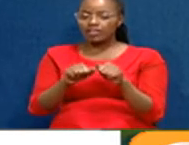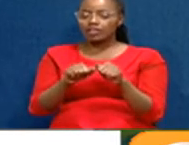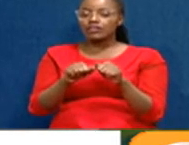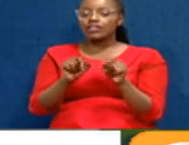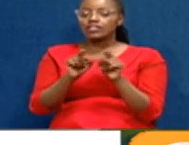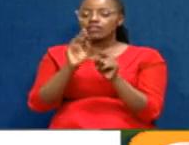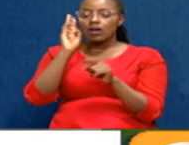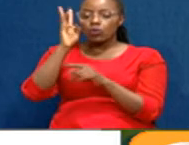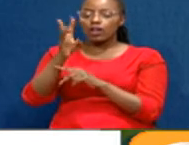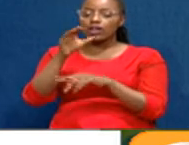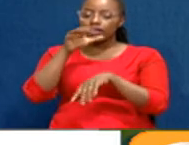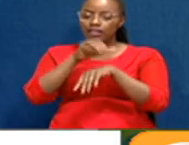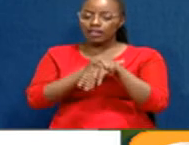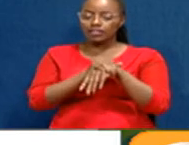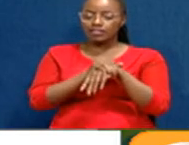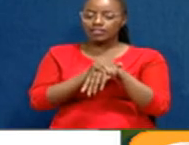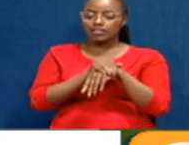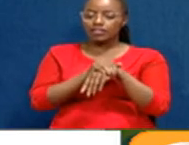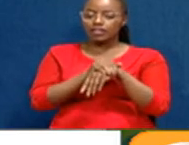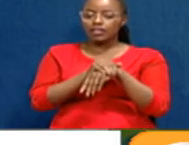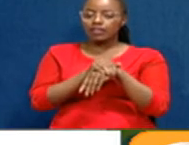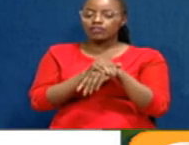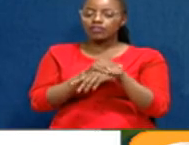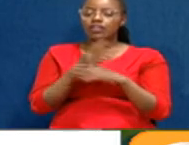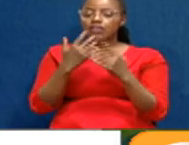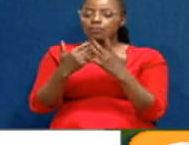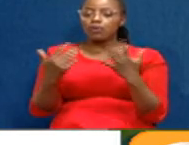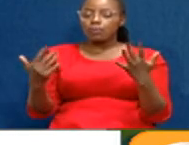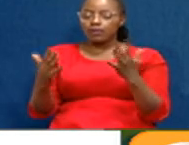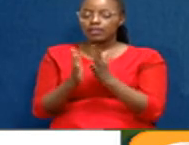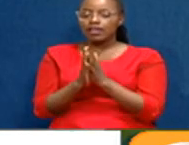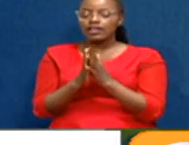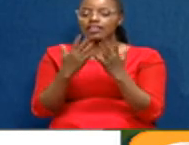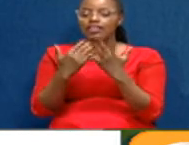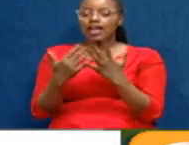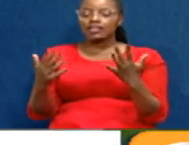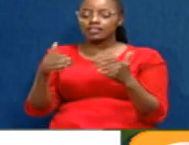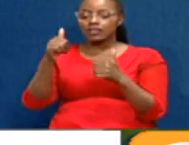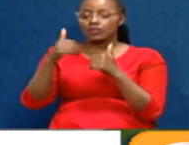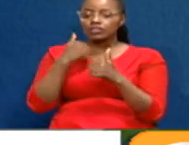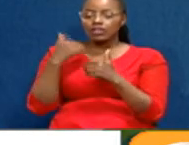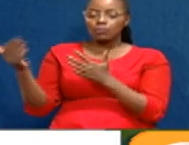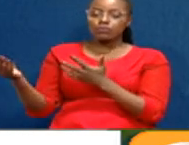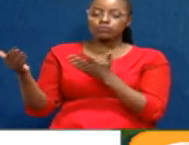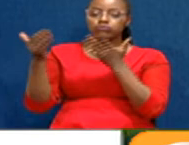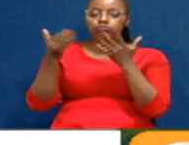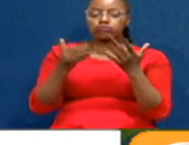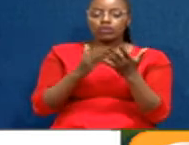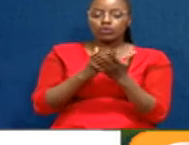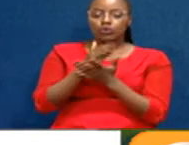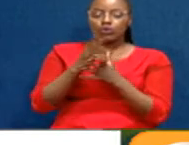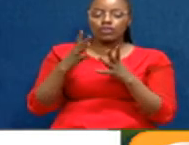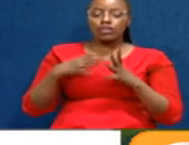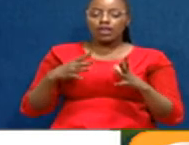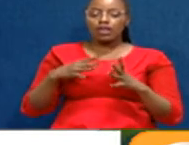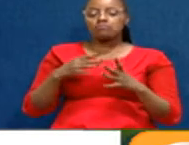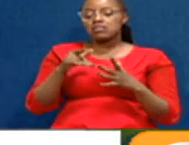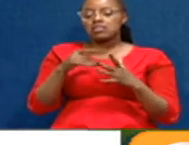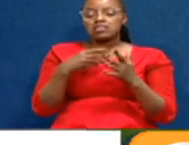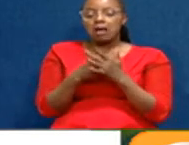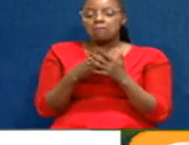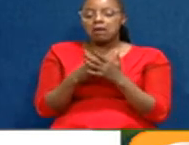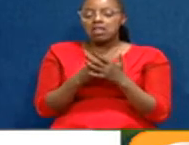will recover the properties and assets that have been brought by those illicit